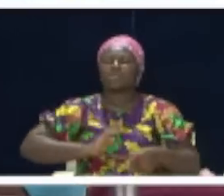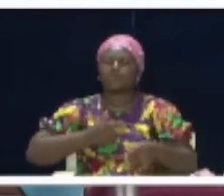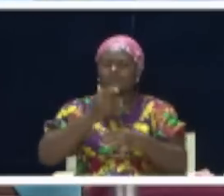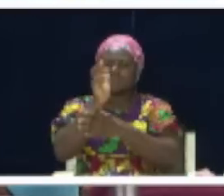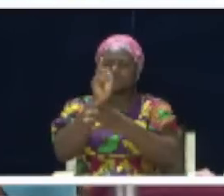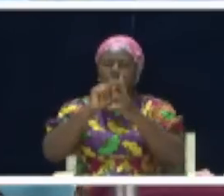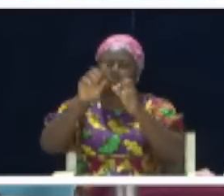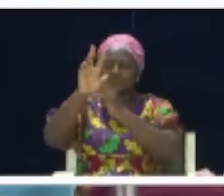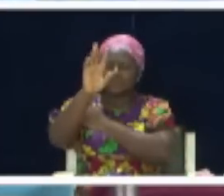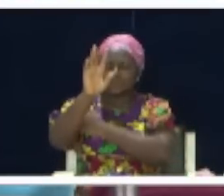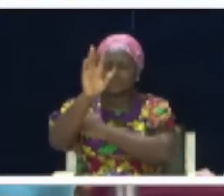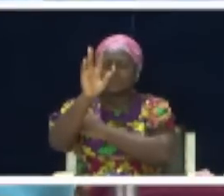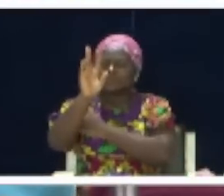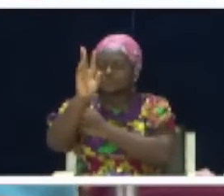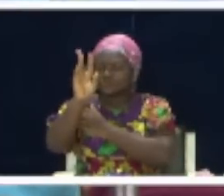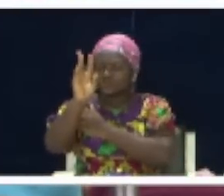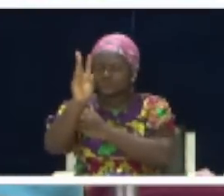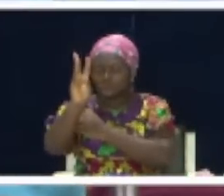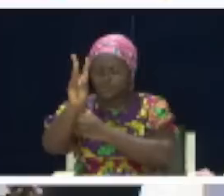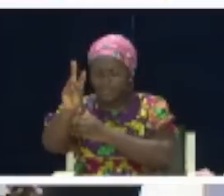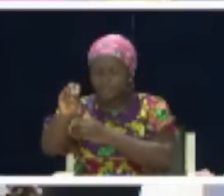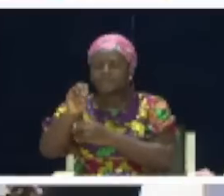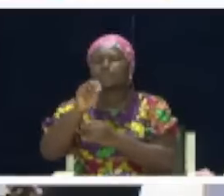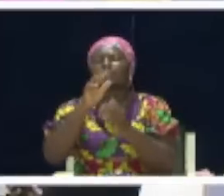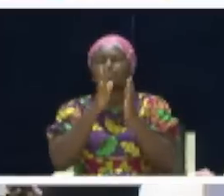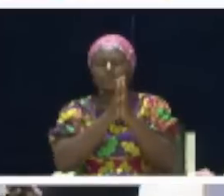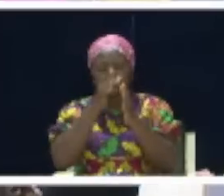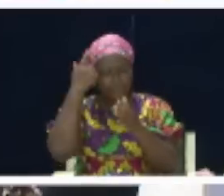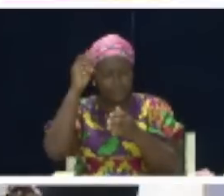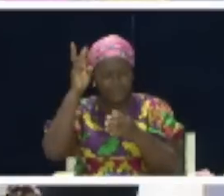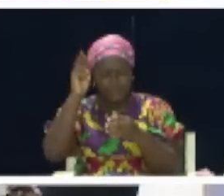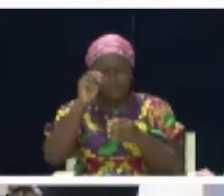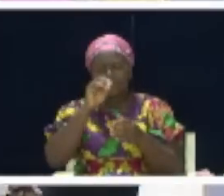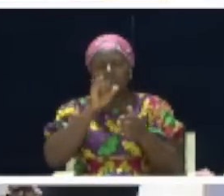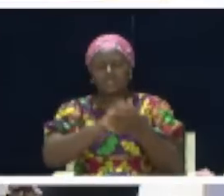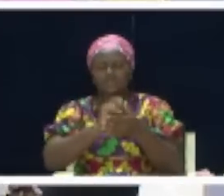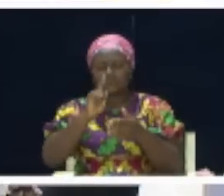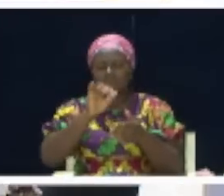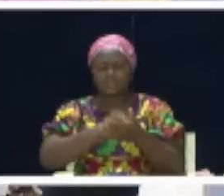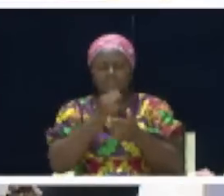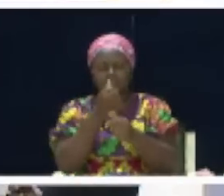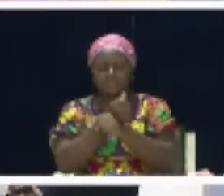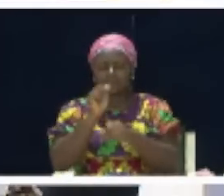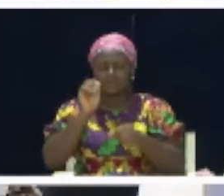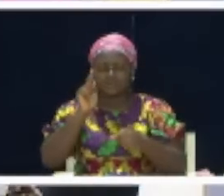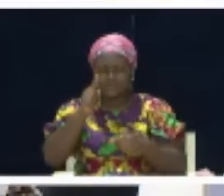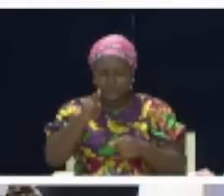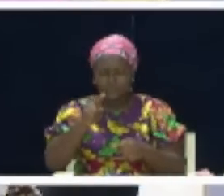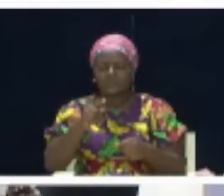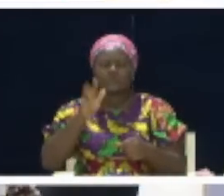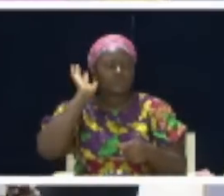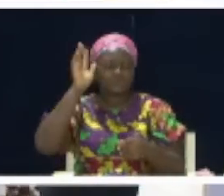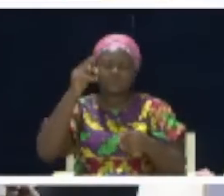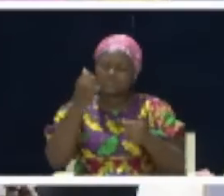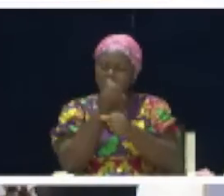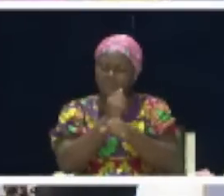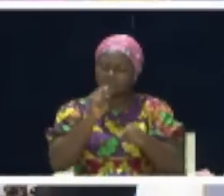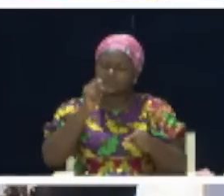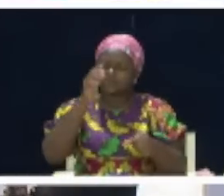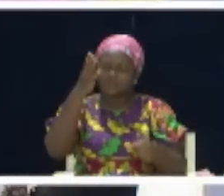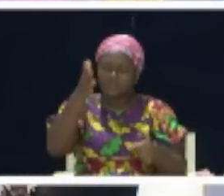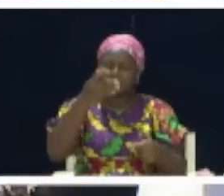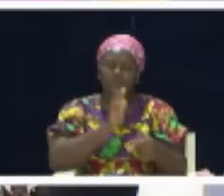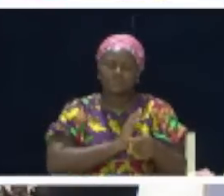Pray that the one who saved your soul will save their own souls also. Pray that the blood